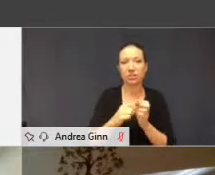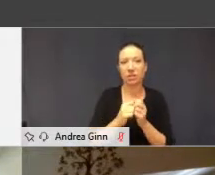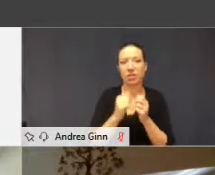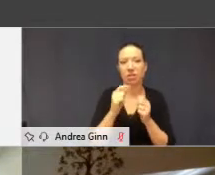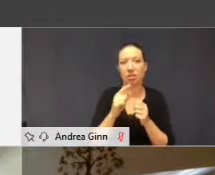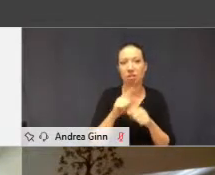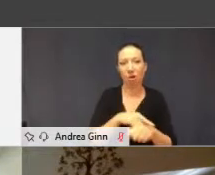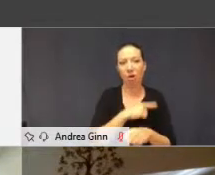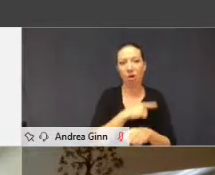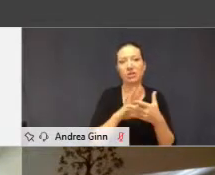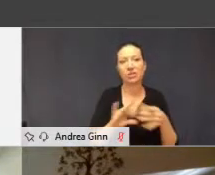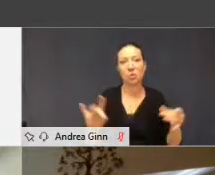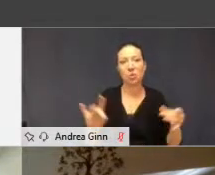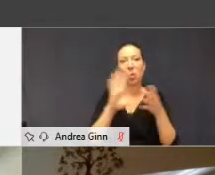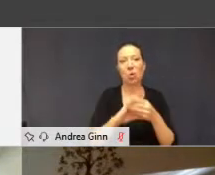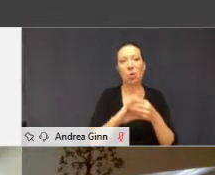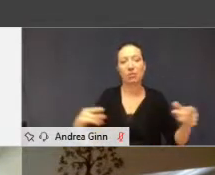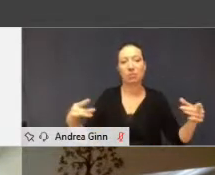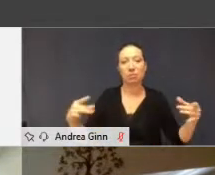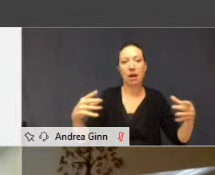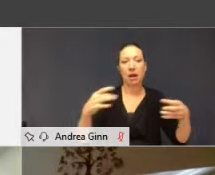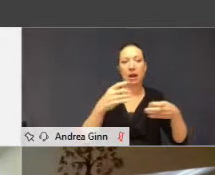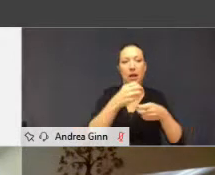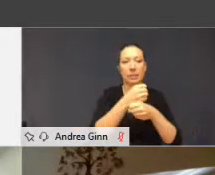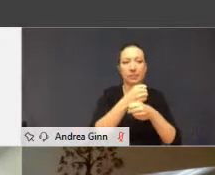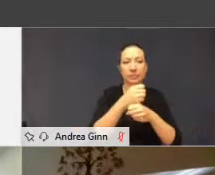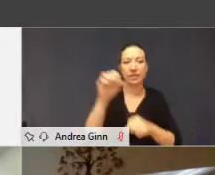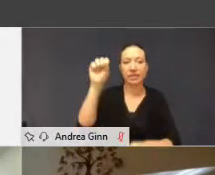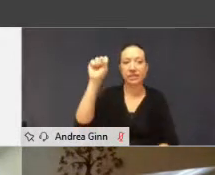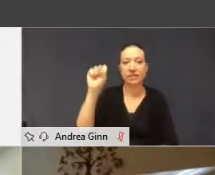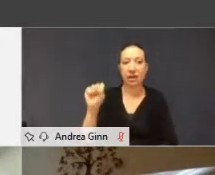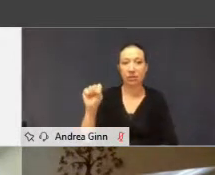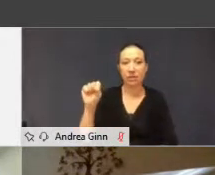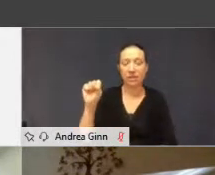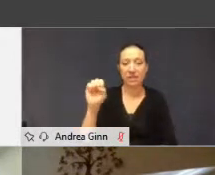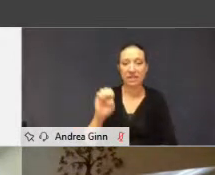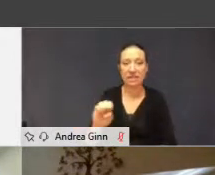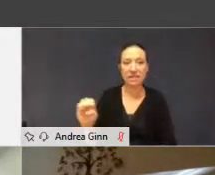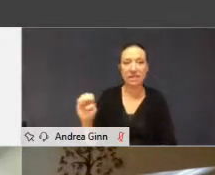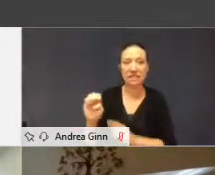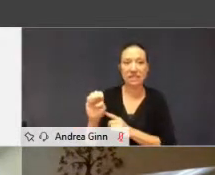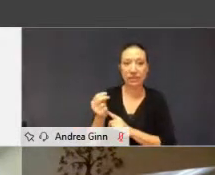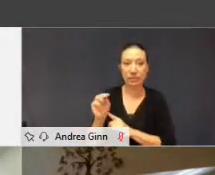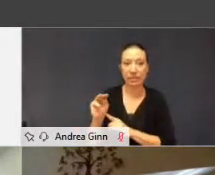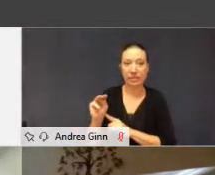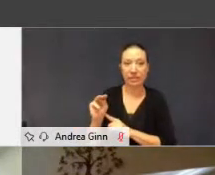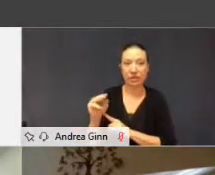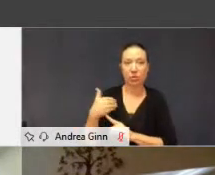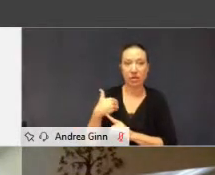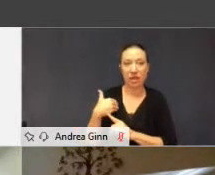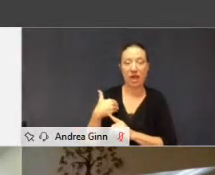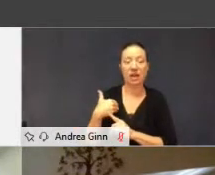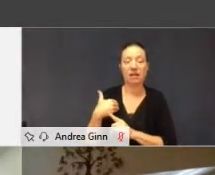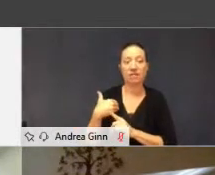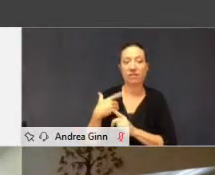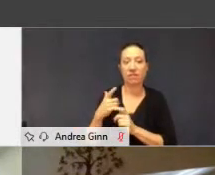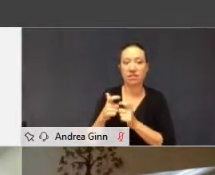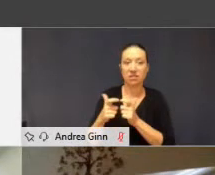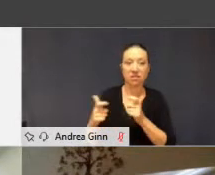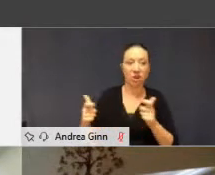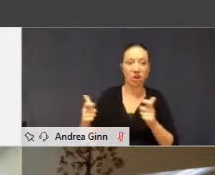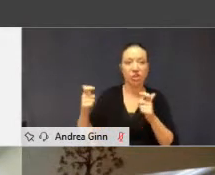short form. In Southeast New Mexico, we have undoubtedly the largest pediatric practice in